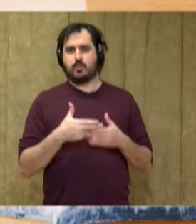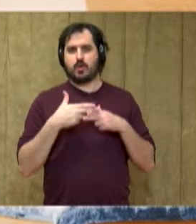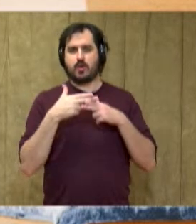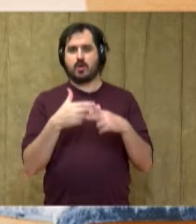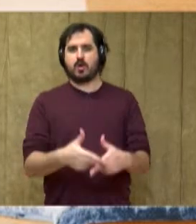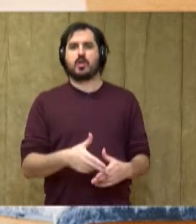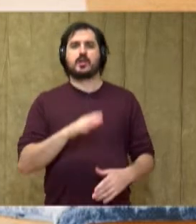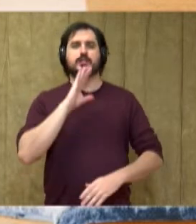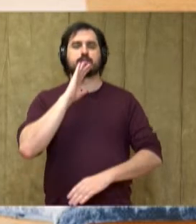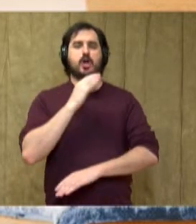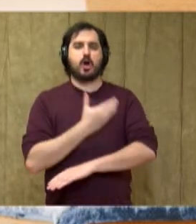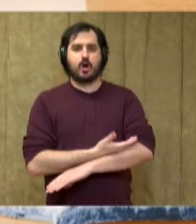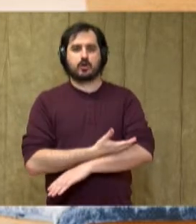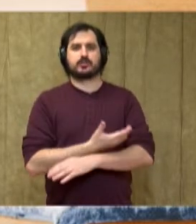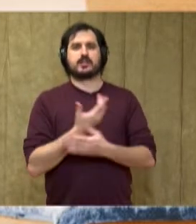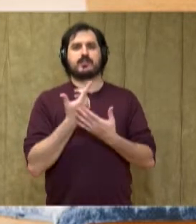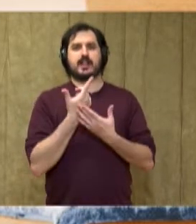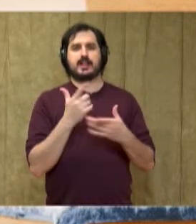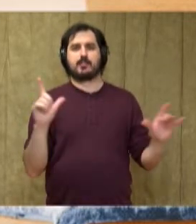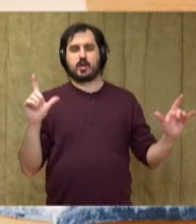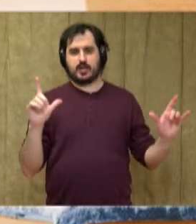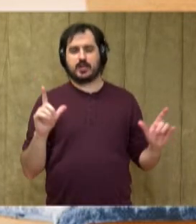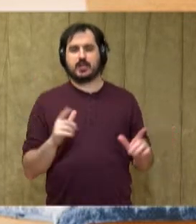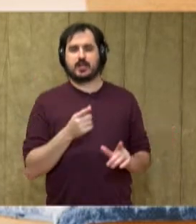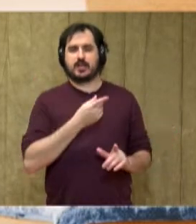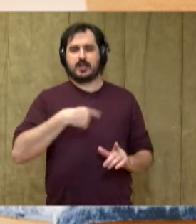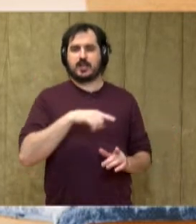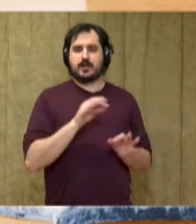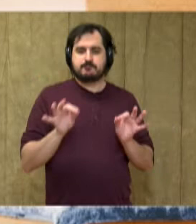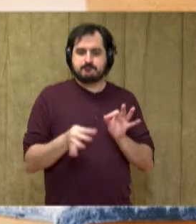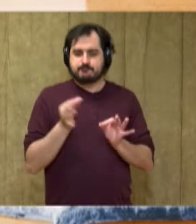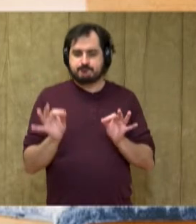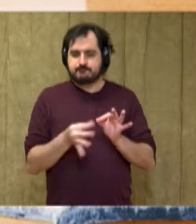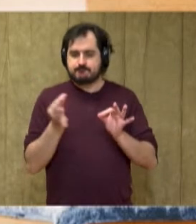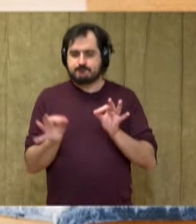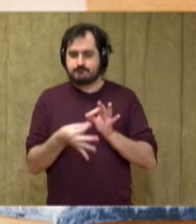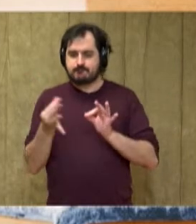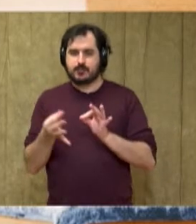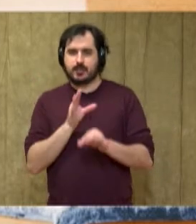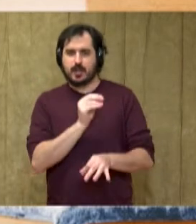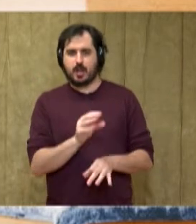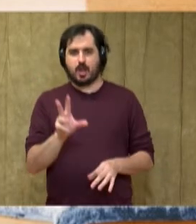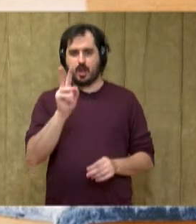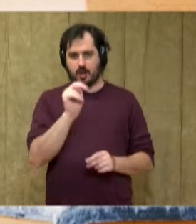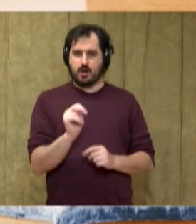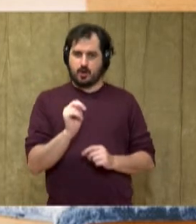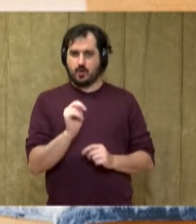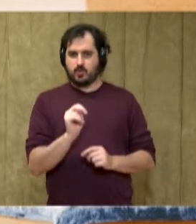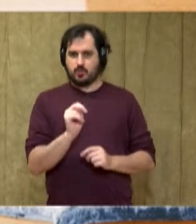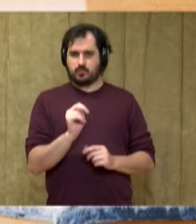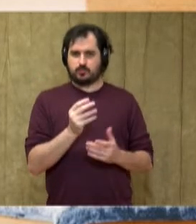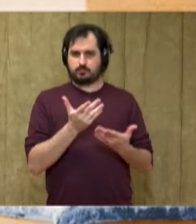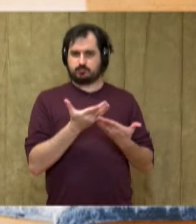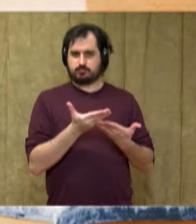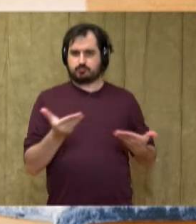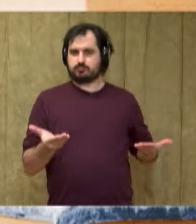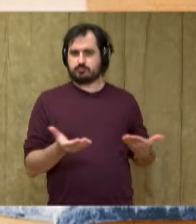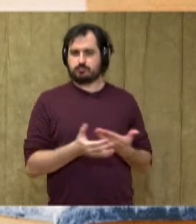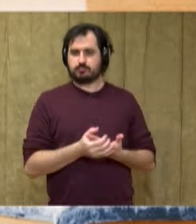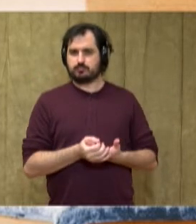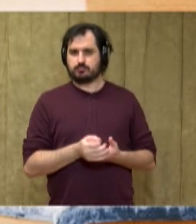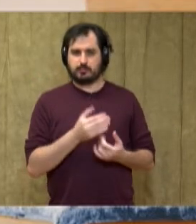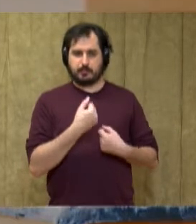cloth, making their own ball gowns, and brewing their own Liberty tea out of sassafras